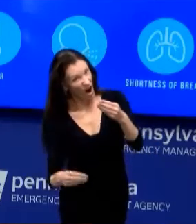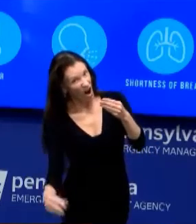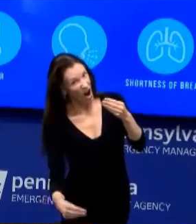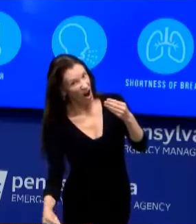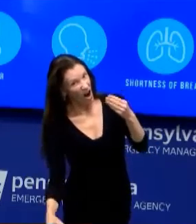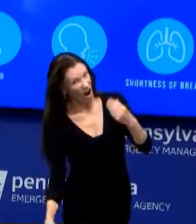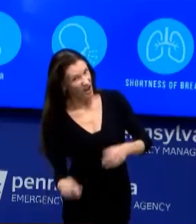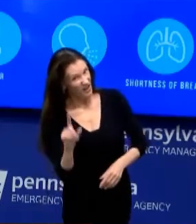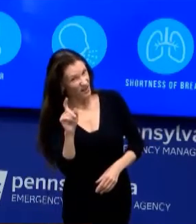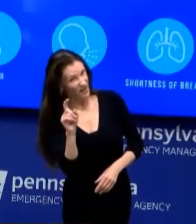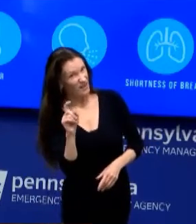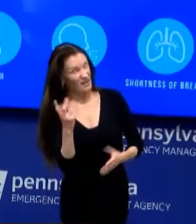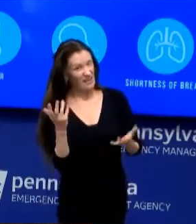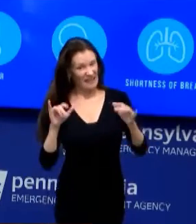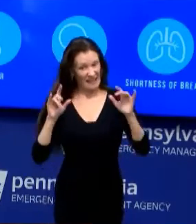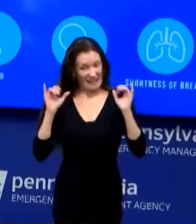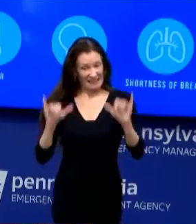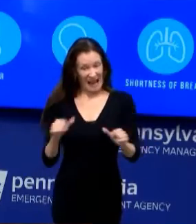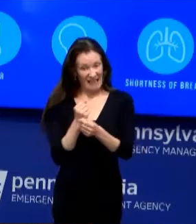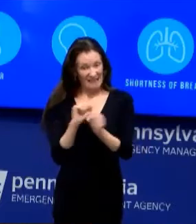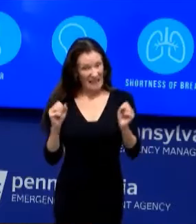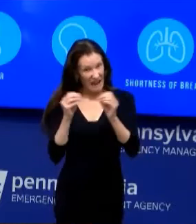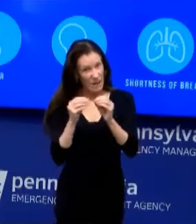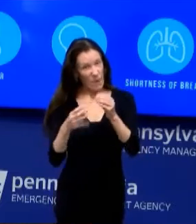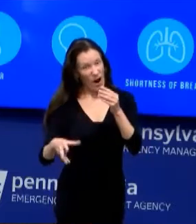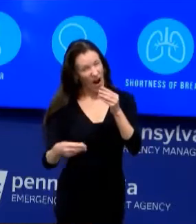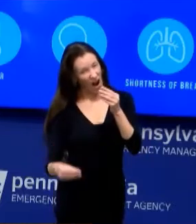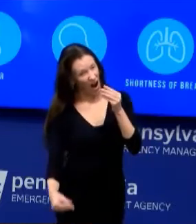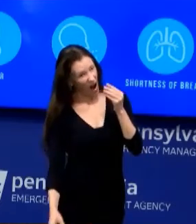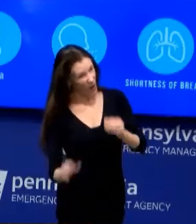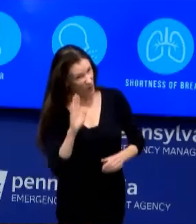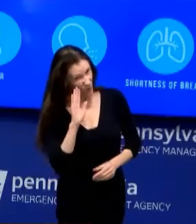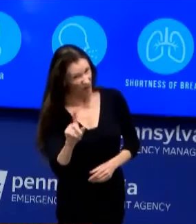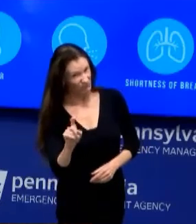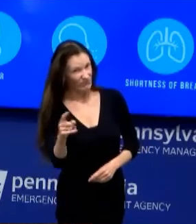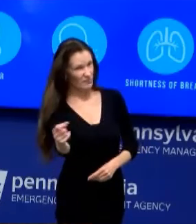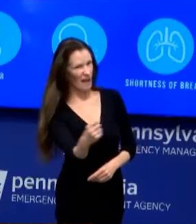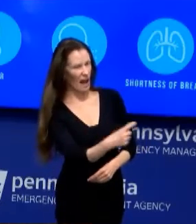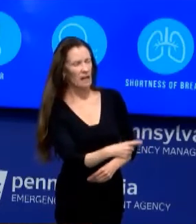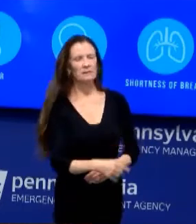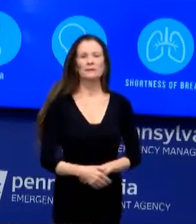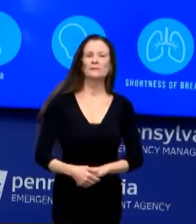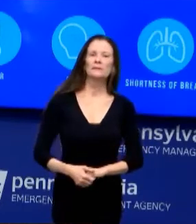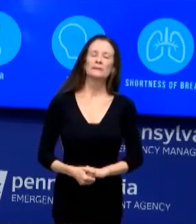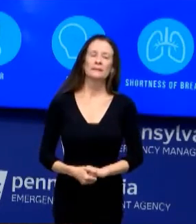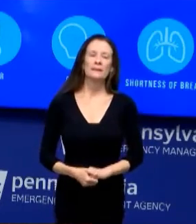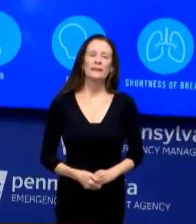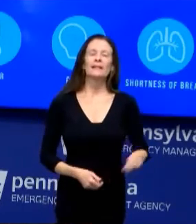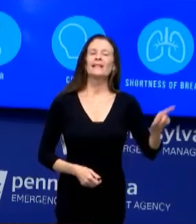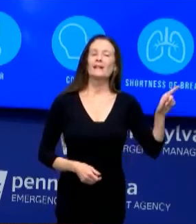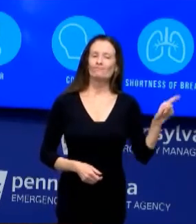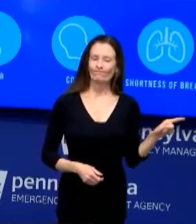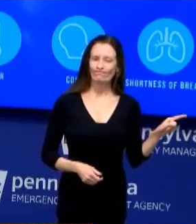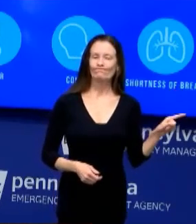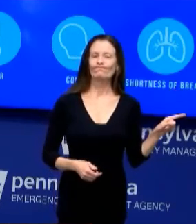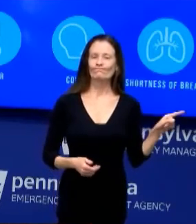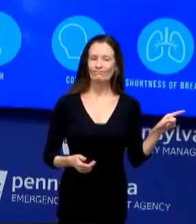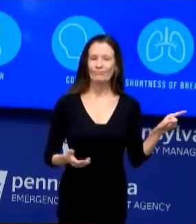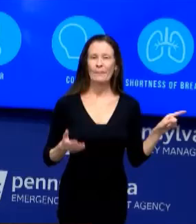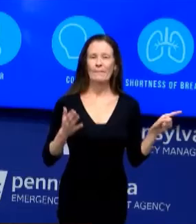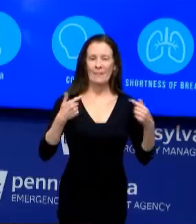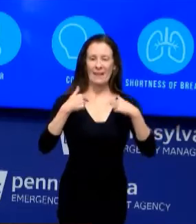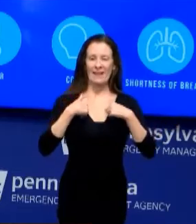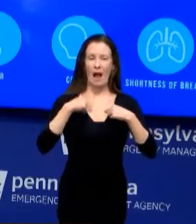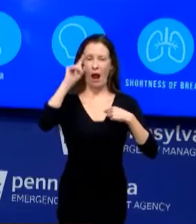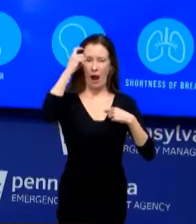statewide stay-at-home order, but we'll be looking for that. Overall, the governor and I feel that Pennsylvanians will do the right thing,